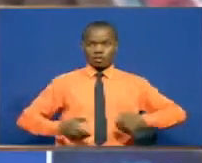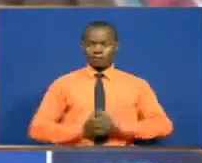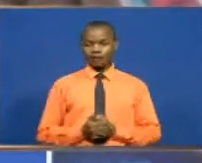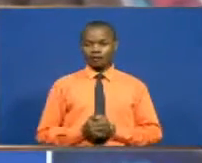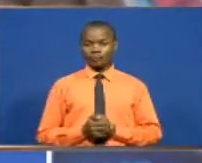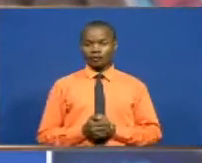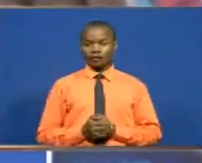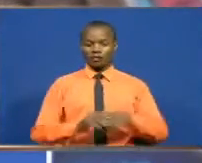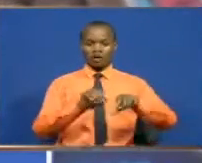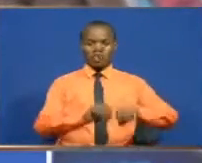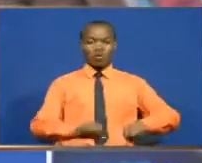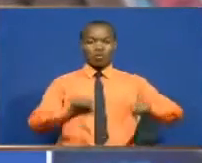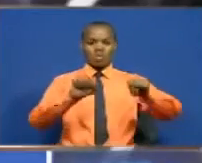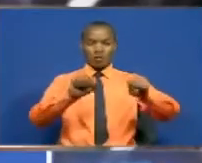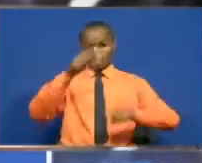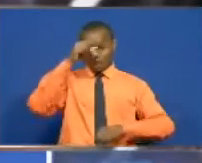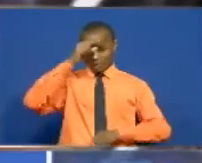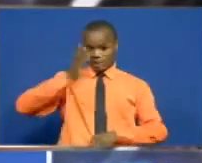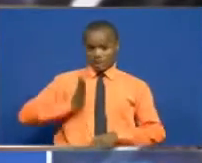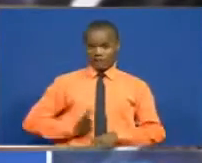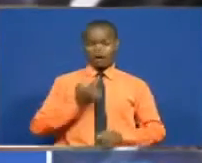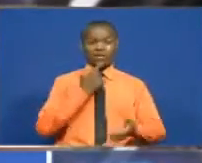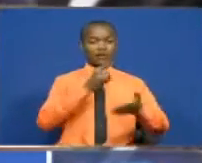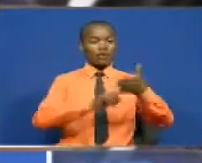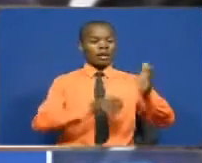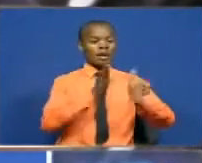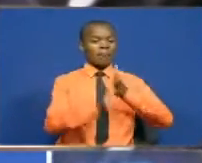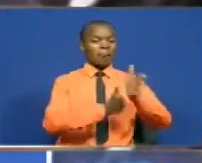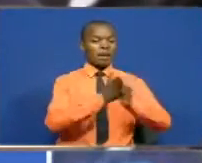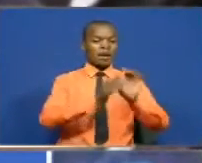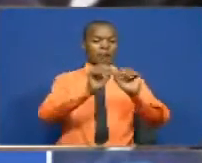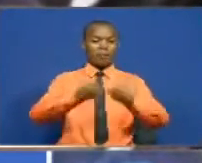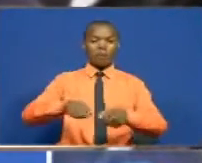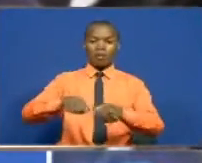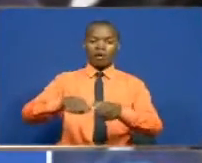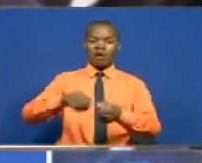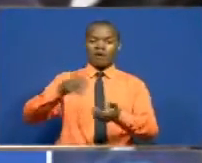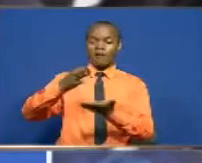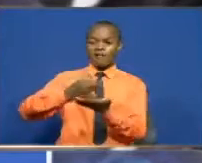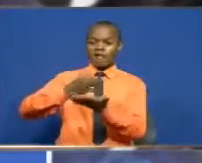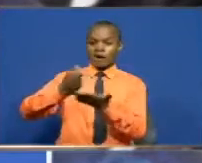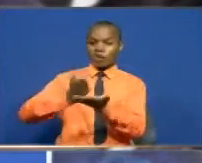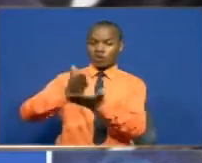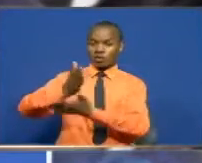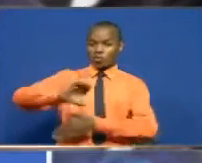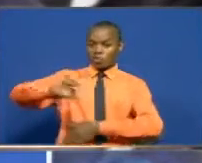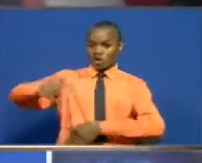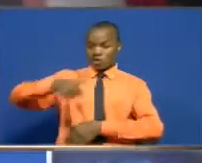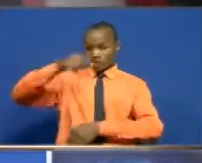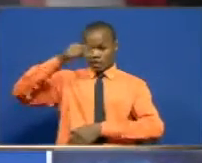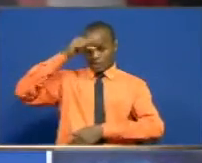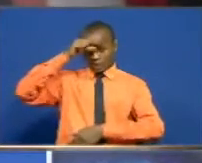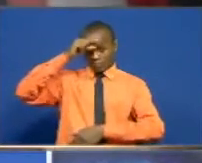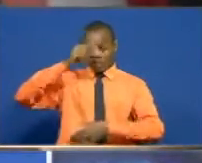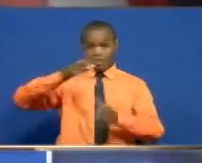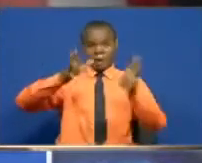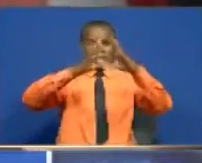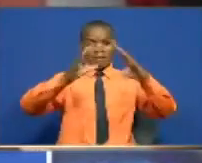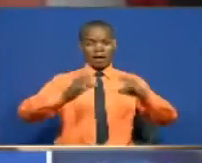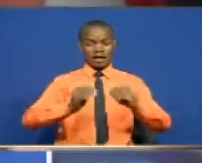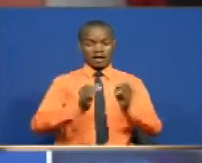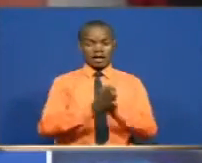Chair Wycliffe Oparanya said they plan to finance it through the county government budgets and development partners. The